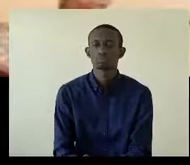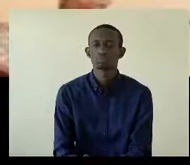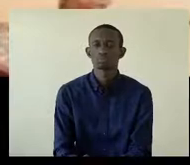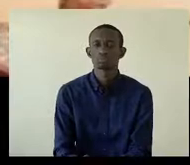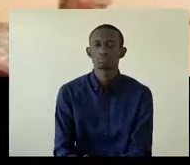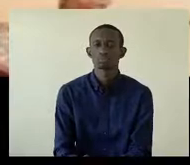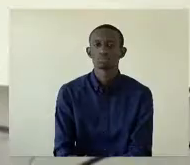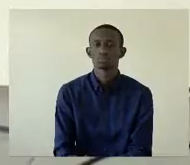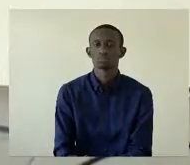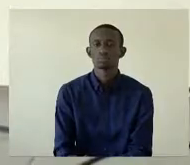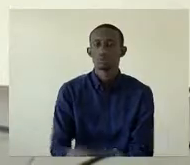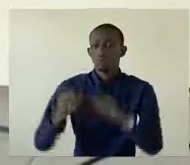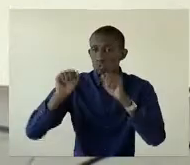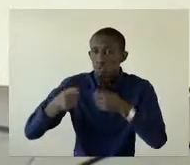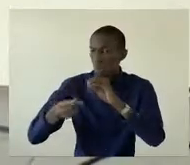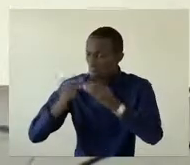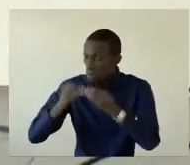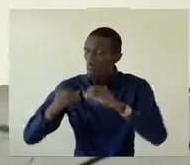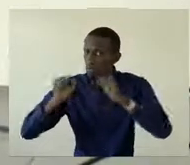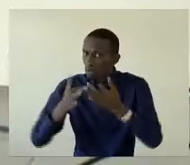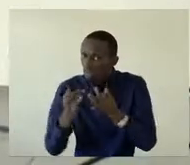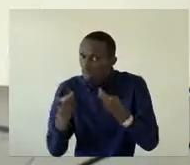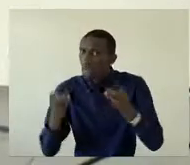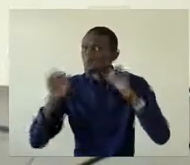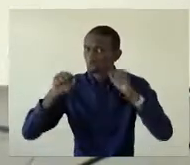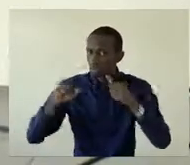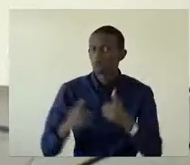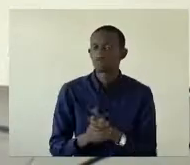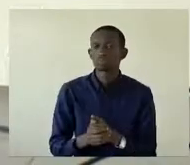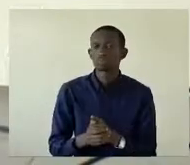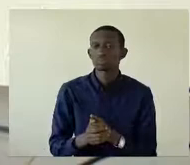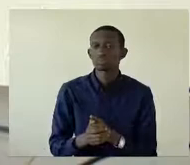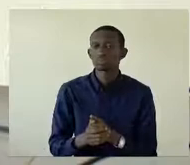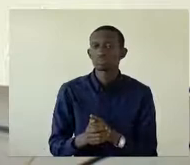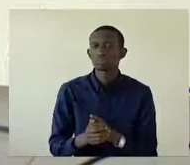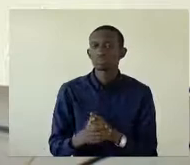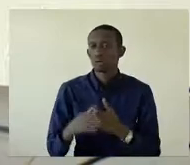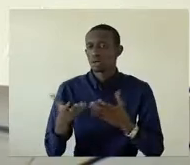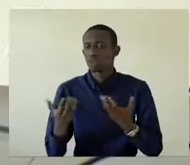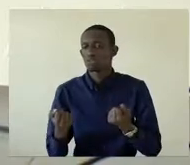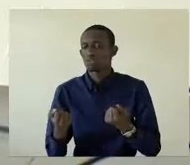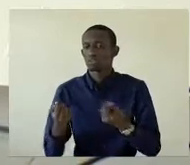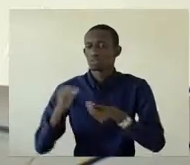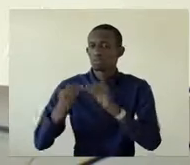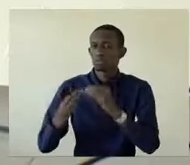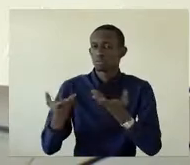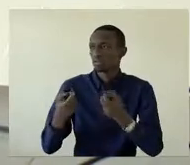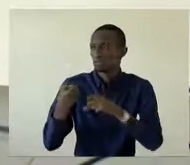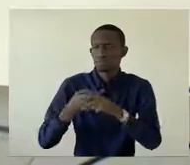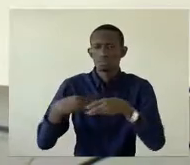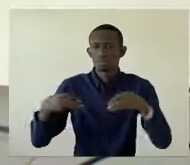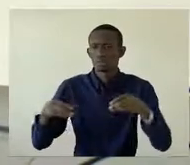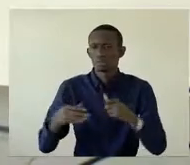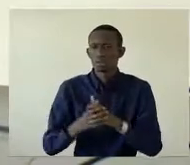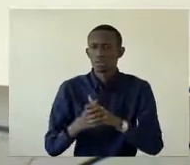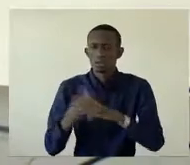counted, measured. So all you have is a countdown. From this much tons of gold, as